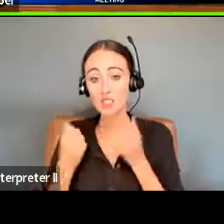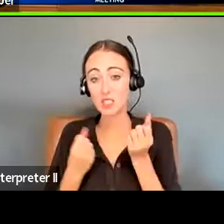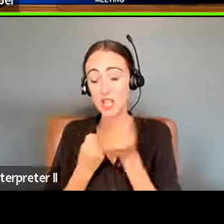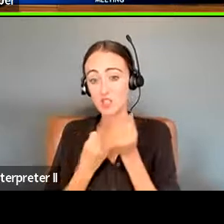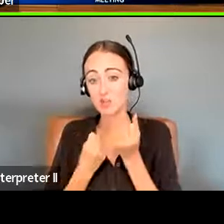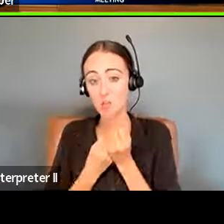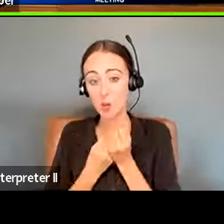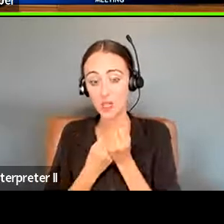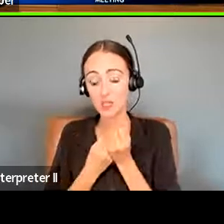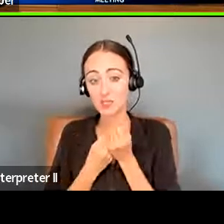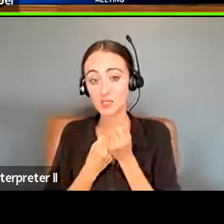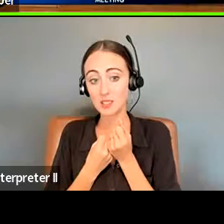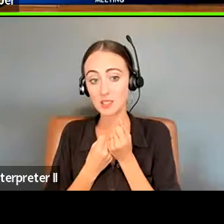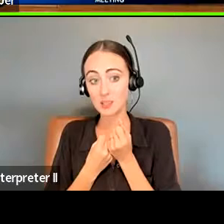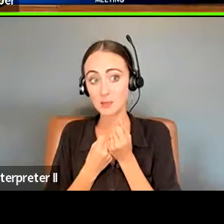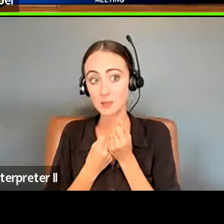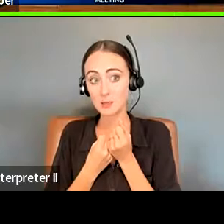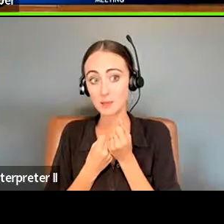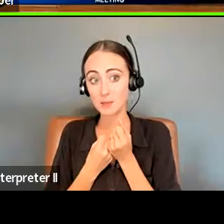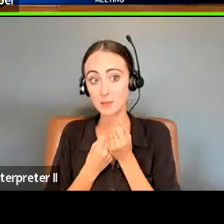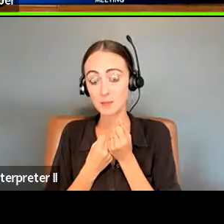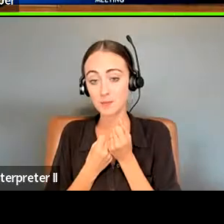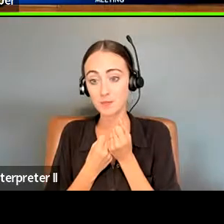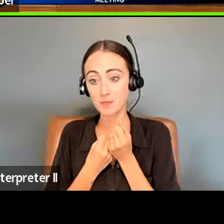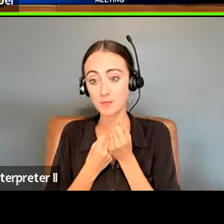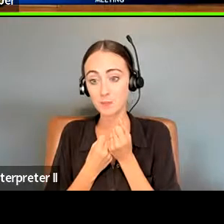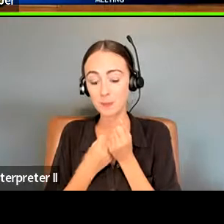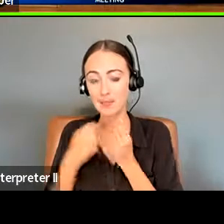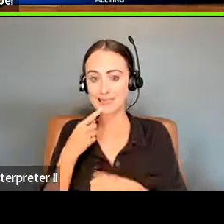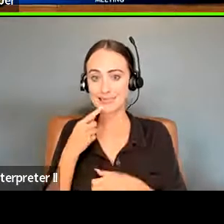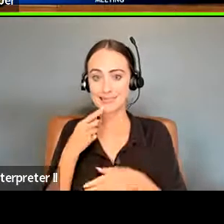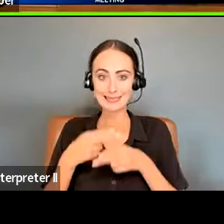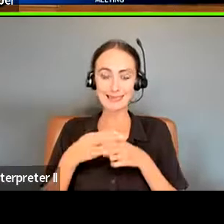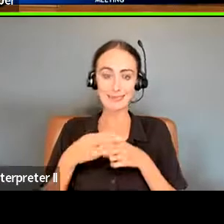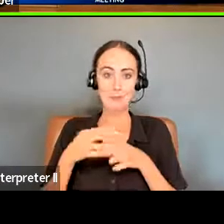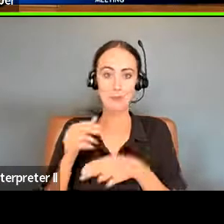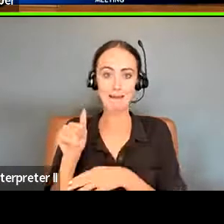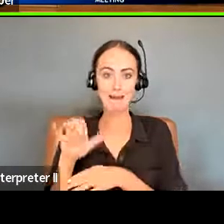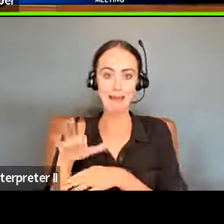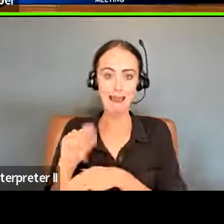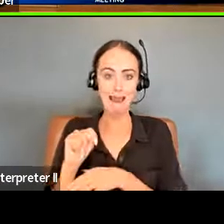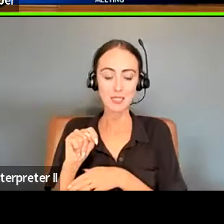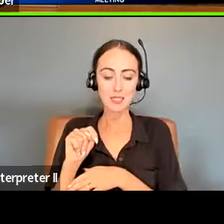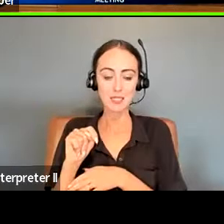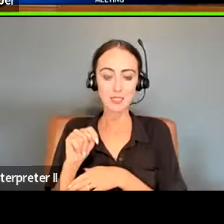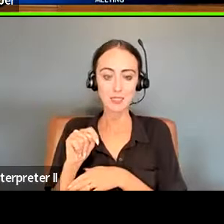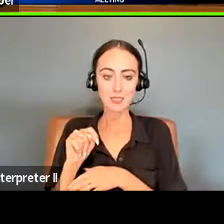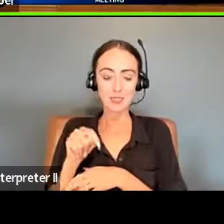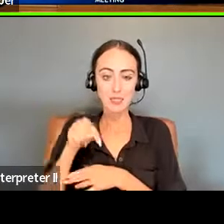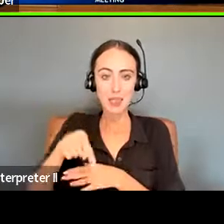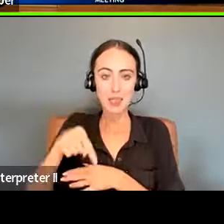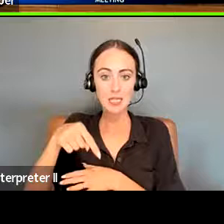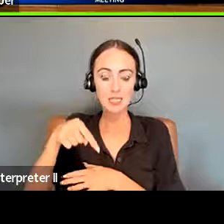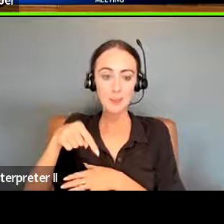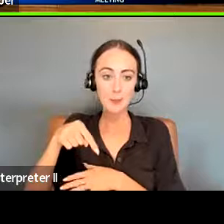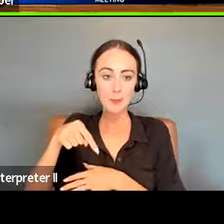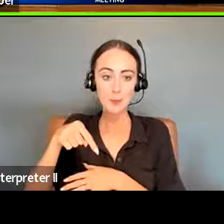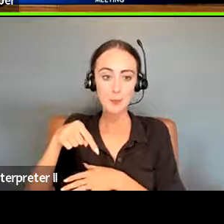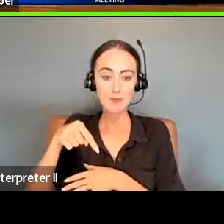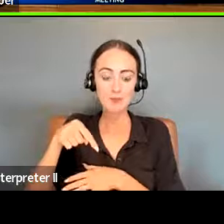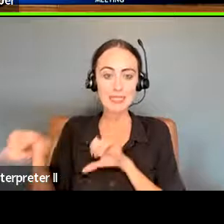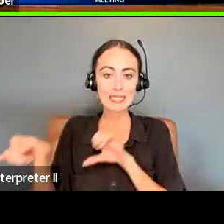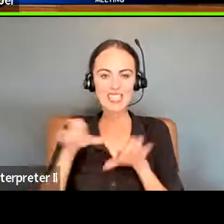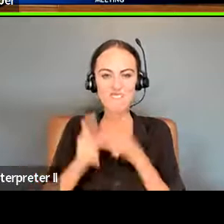supports. It's your emergency, but it's actually the temporary act, and that would be the